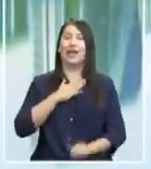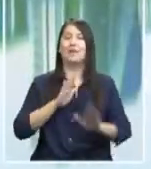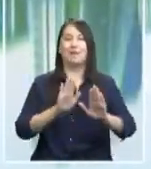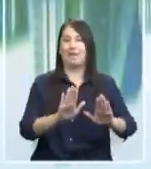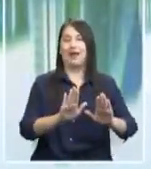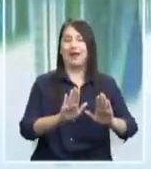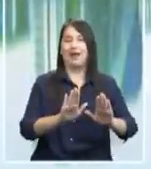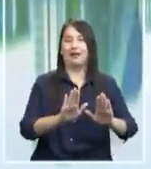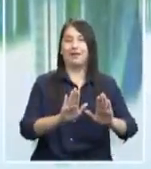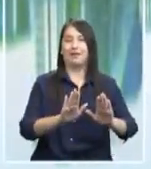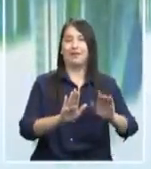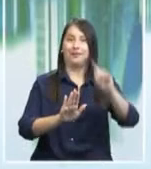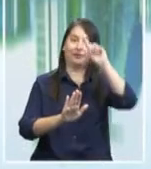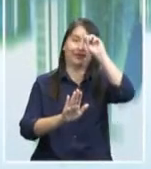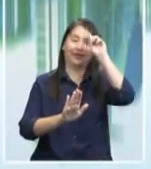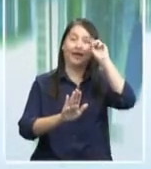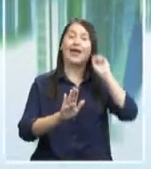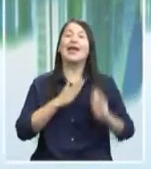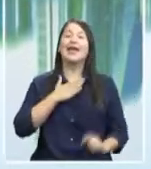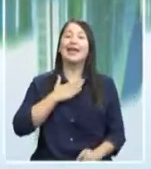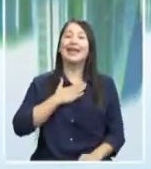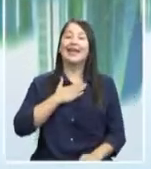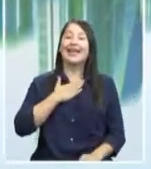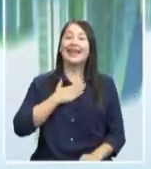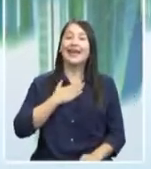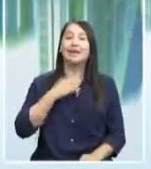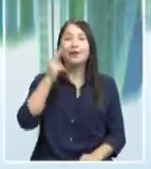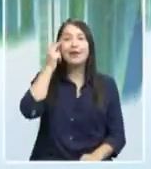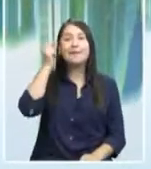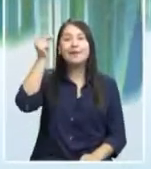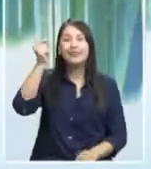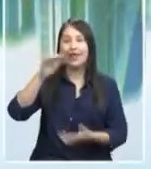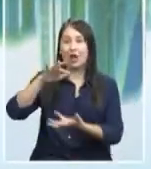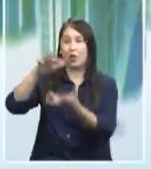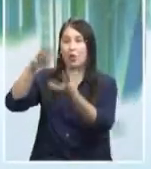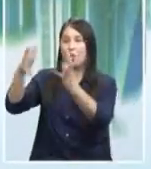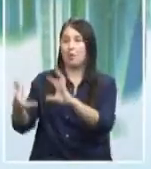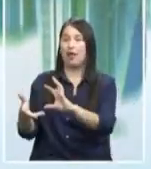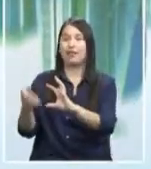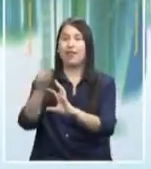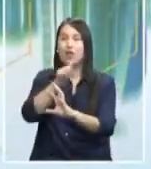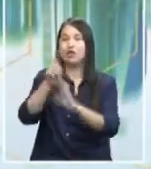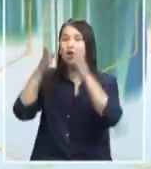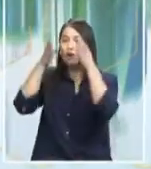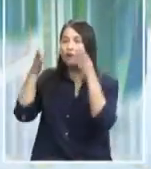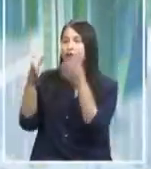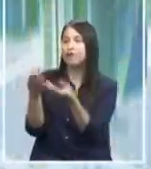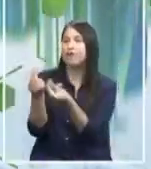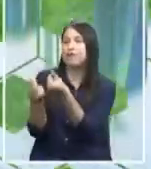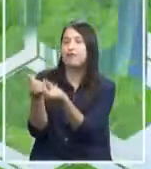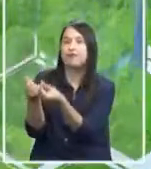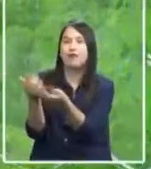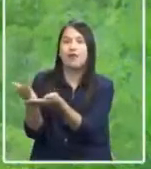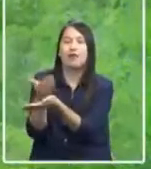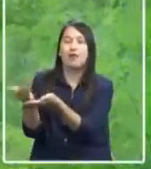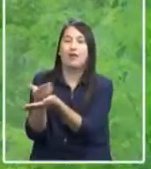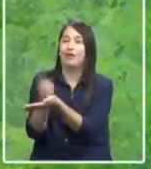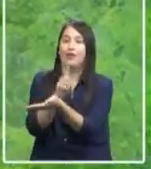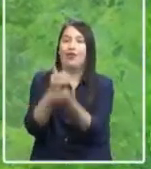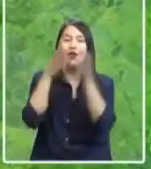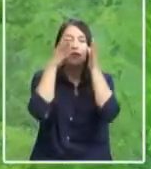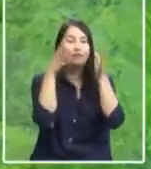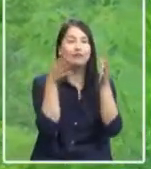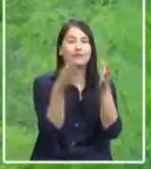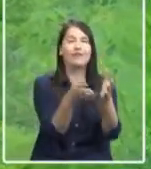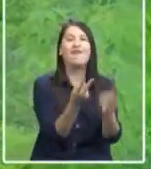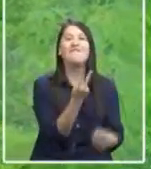not profit-centric, which is life-centric. And that's what we should be doing.